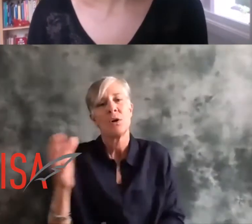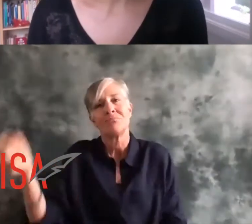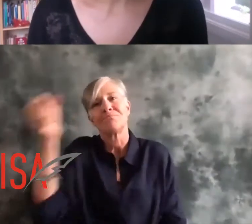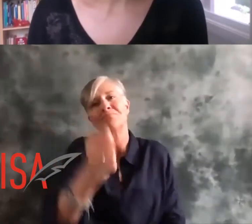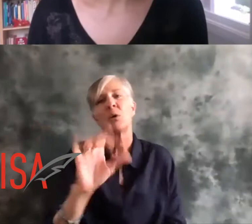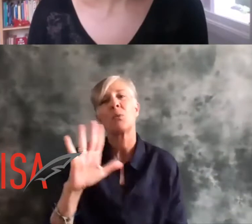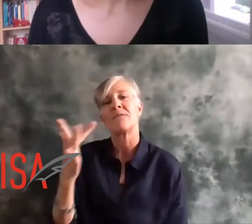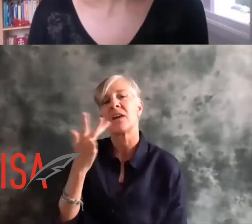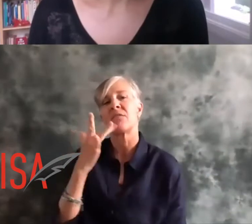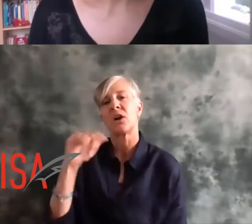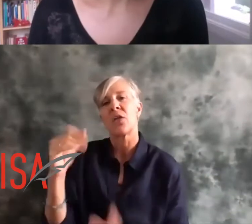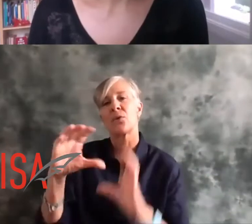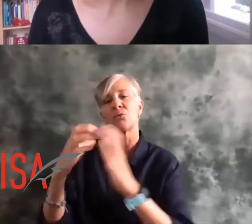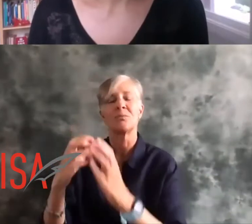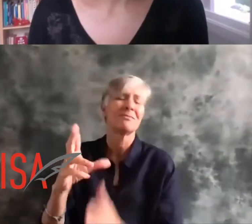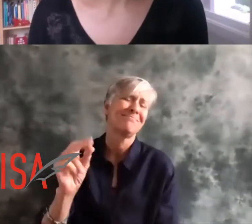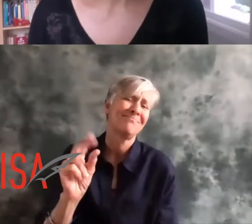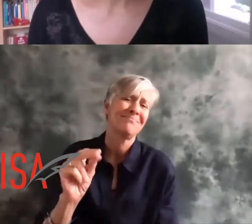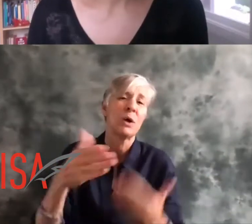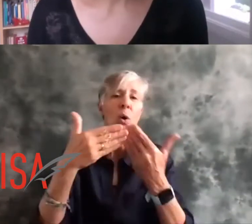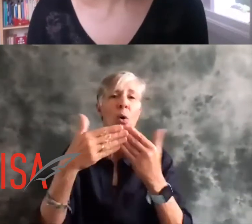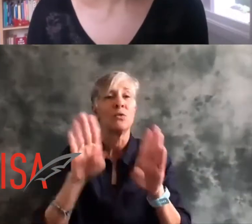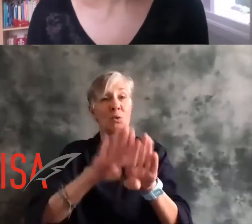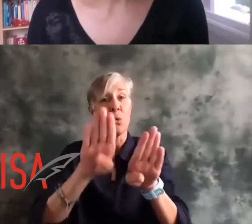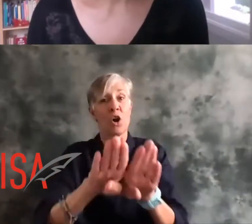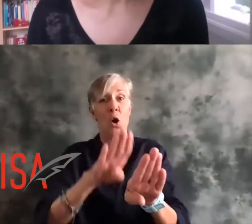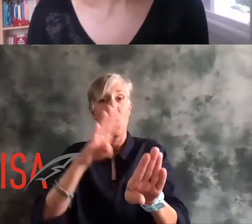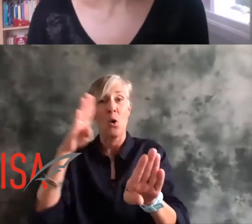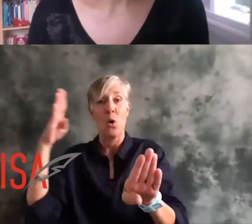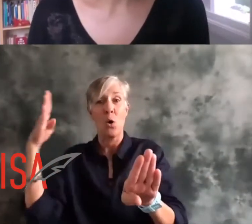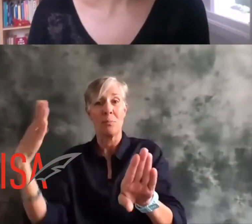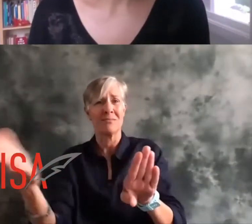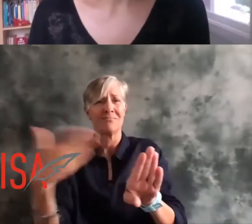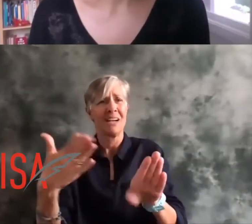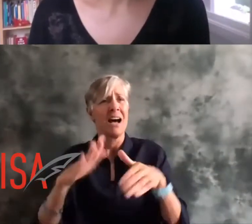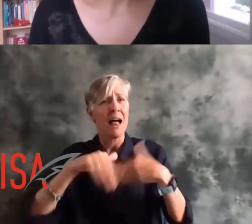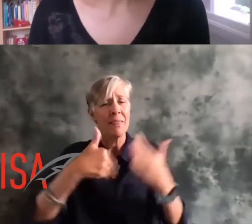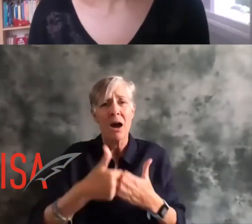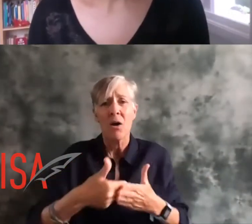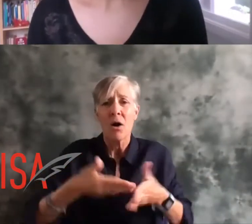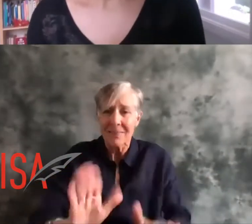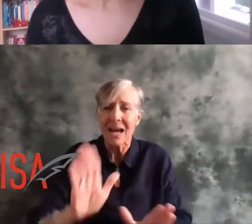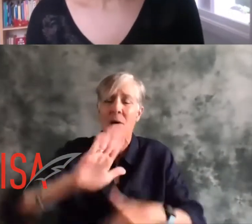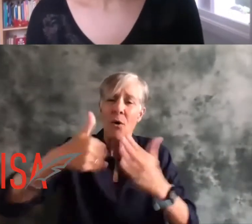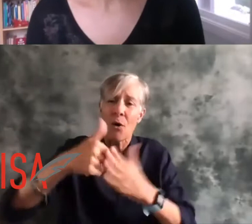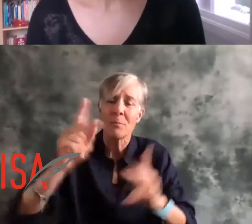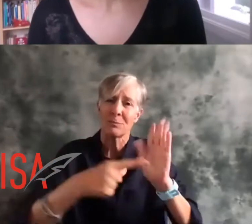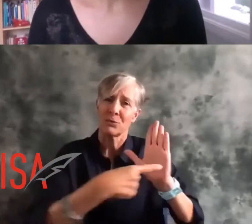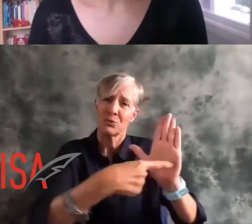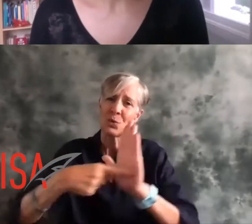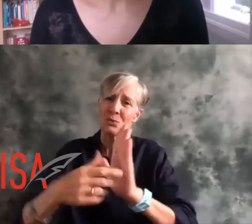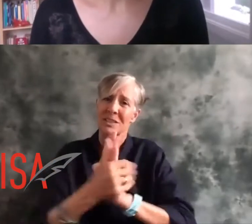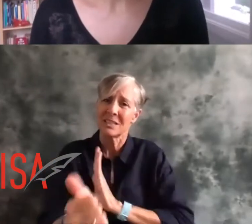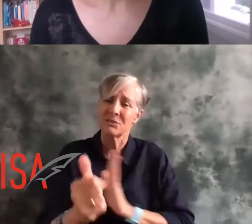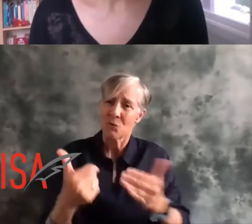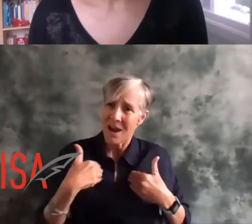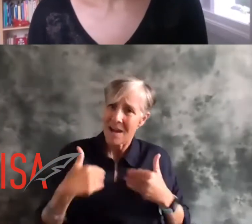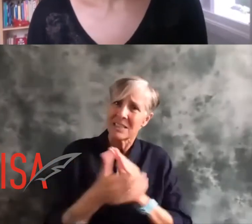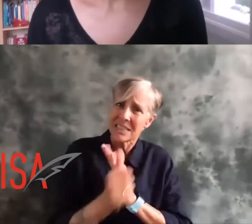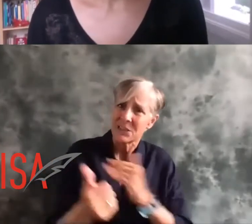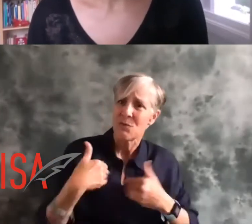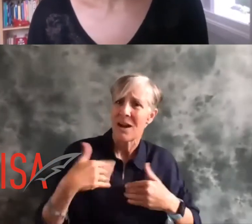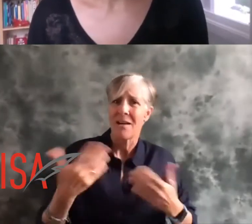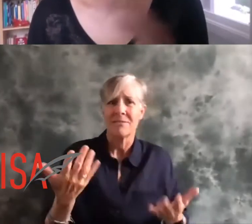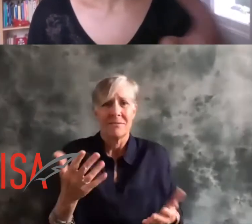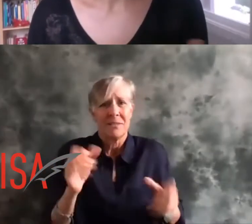favor certain groups. No, it's about opening the door and allowing people to show their skills and that they have the skill set, they have the